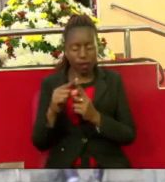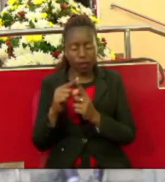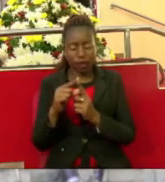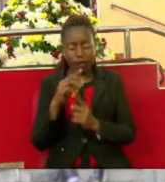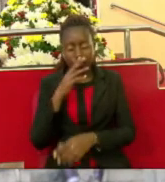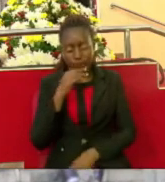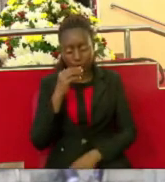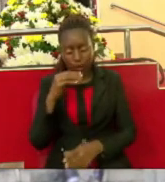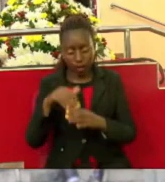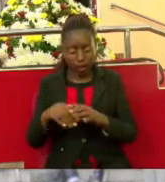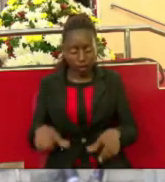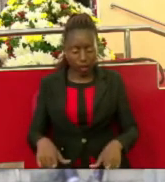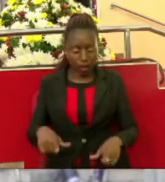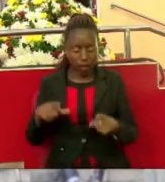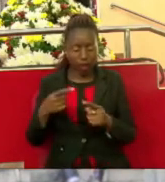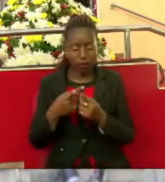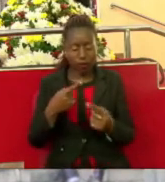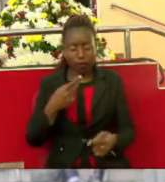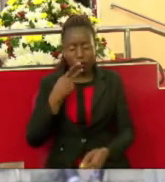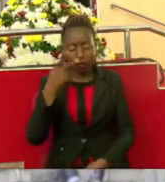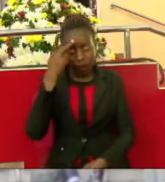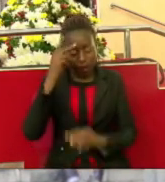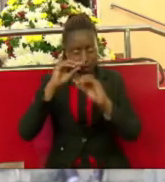their parents, their teachers, and the pastors, our Father,